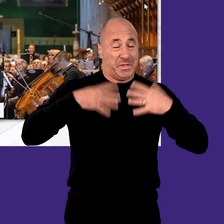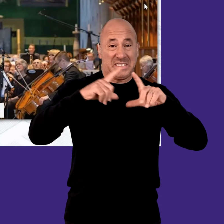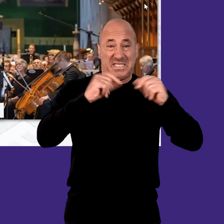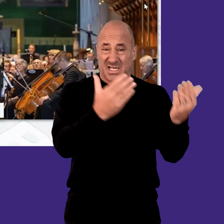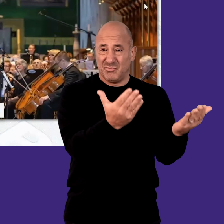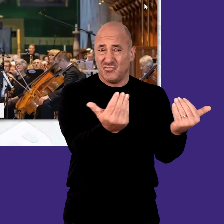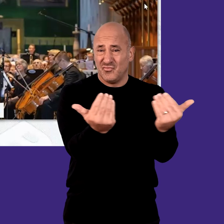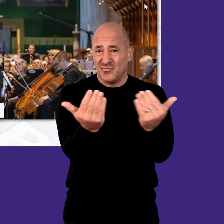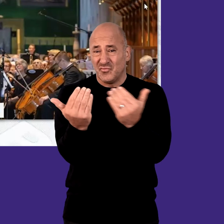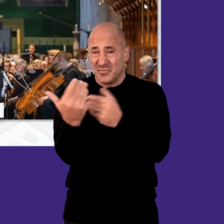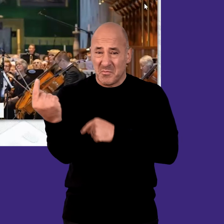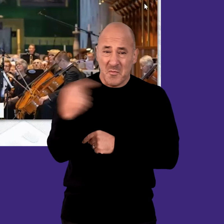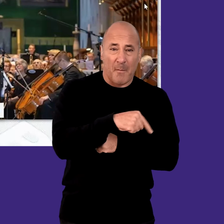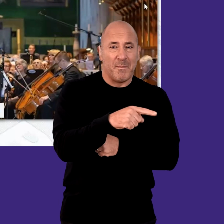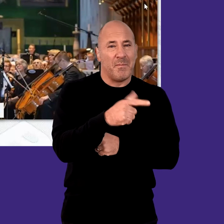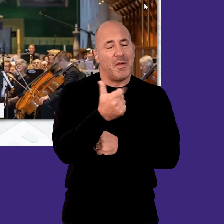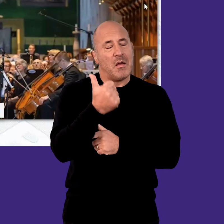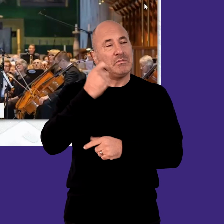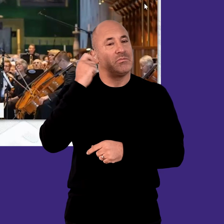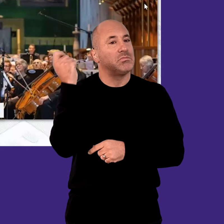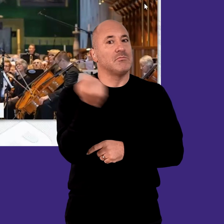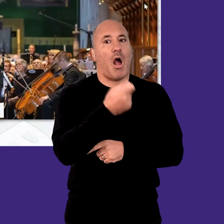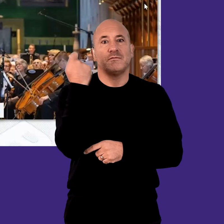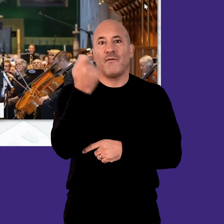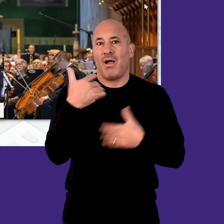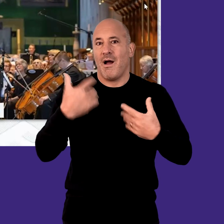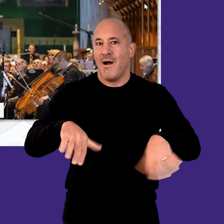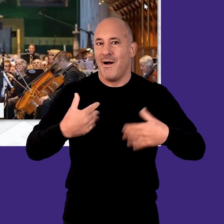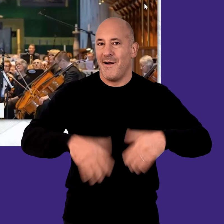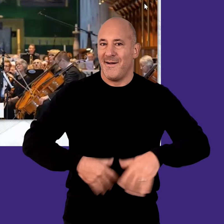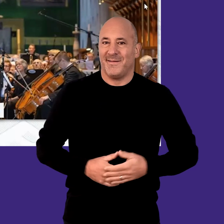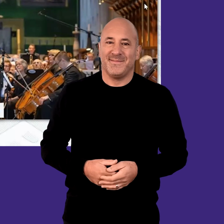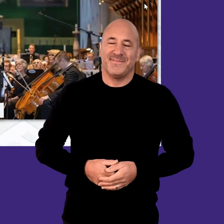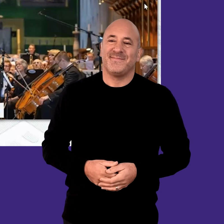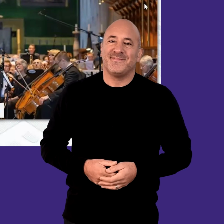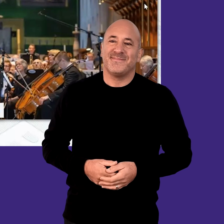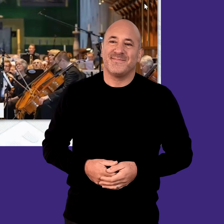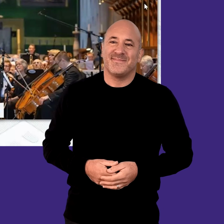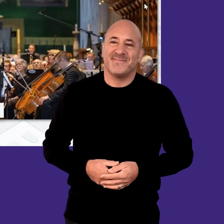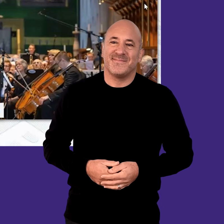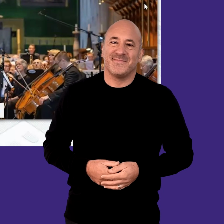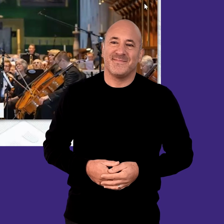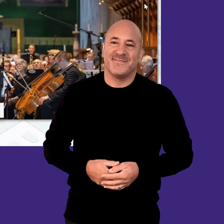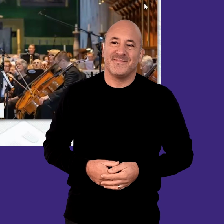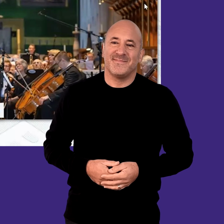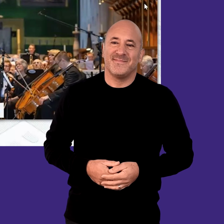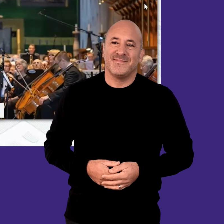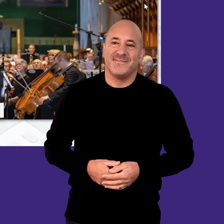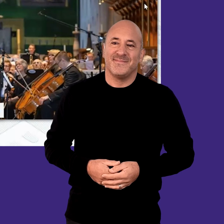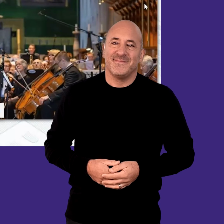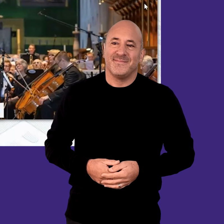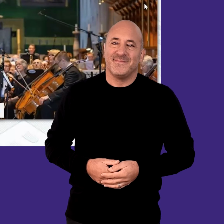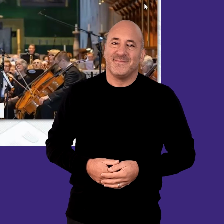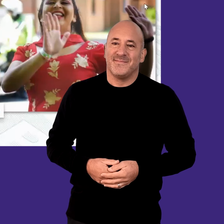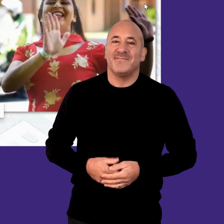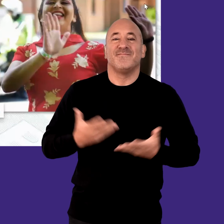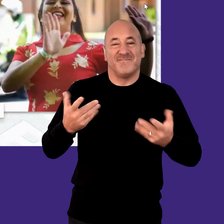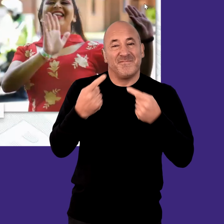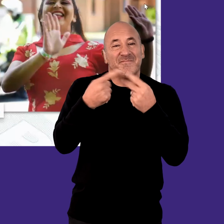celebrating coming together as well, which we offered free tickets to the community to come and attend, and that was a really great successful event.